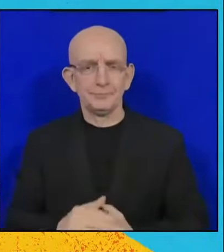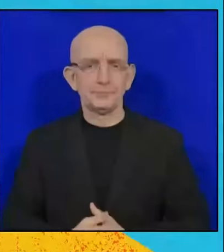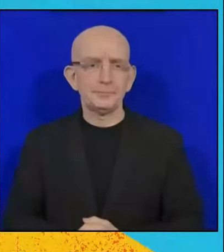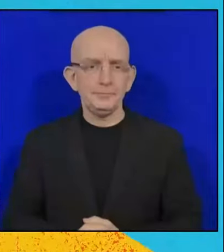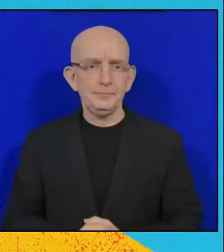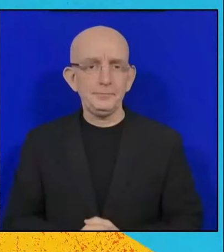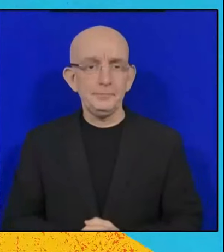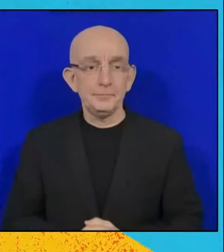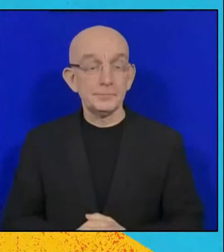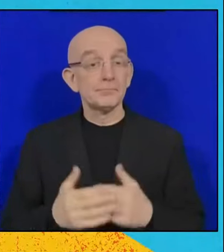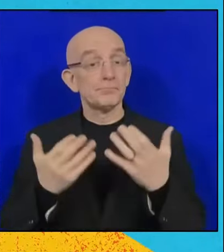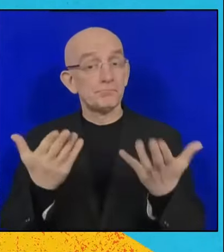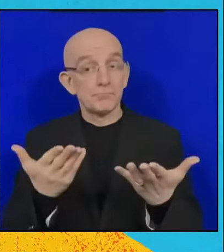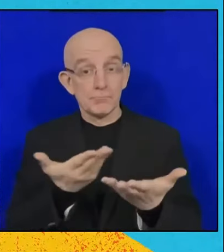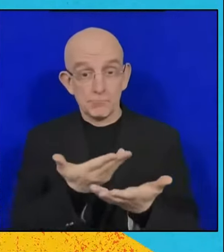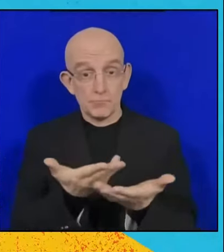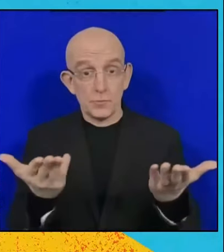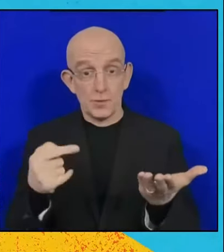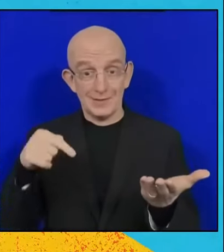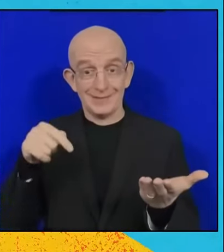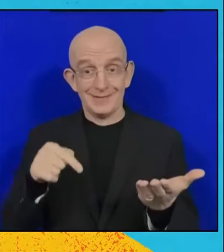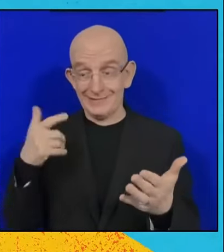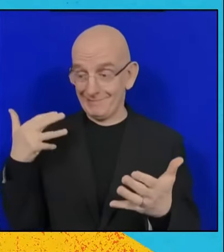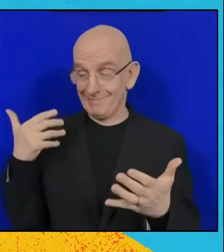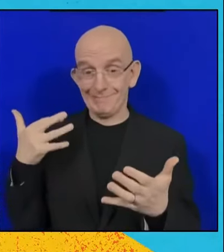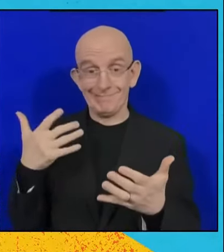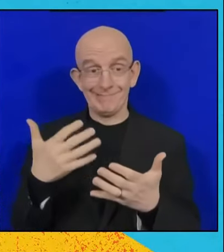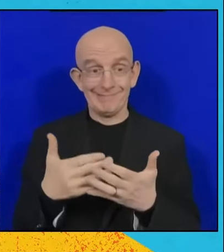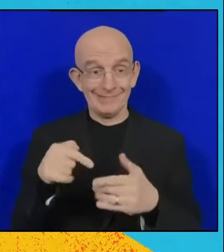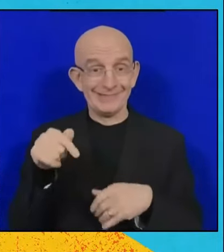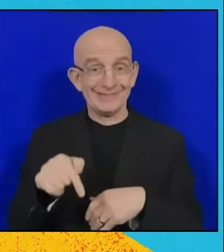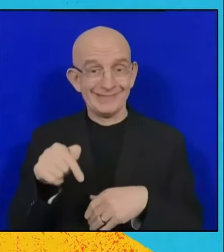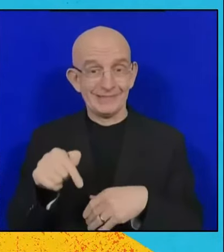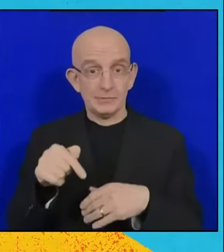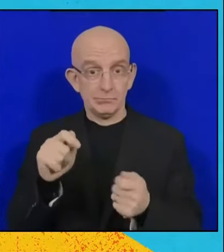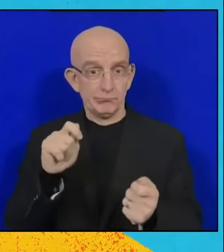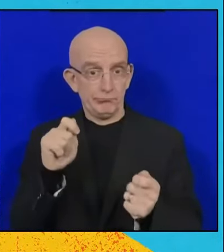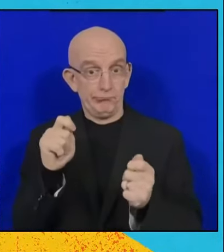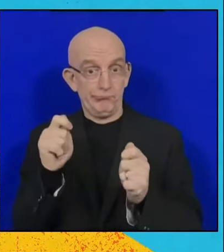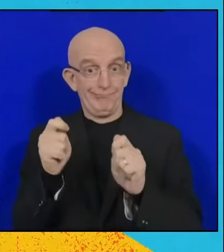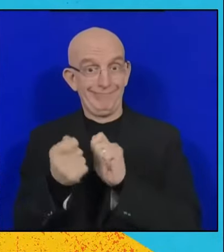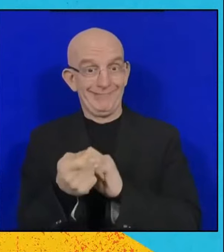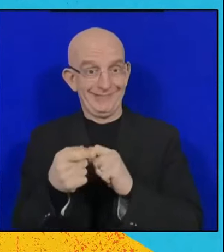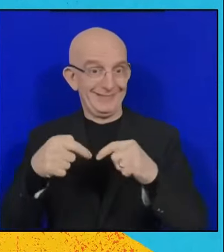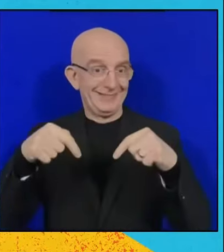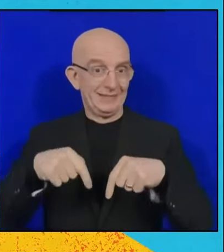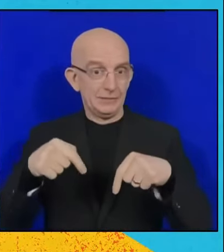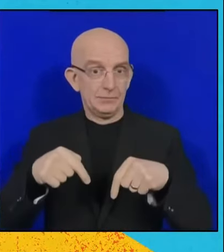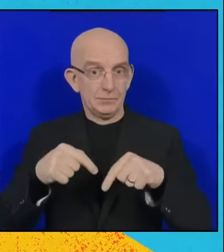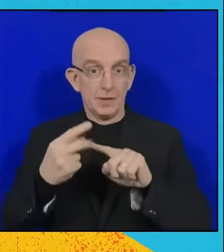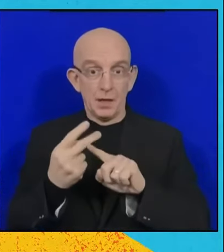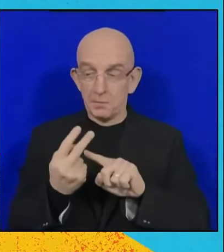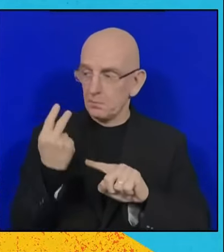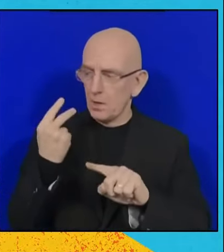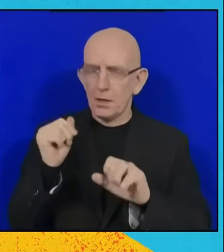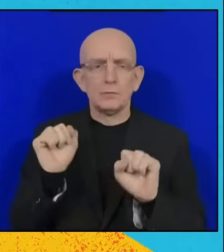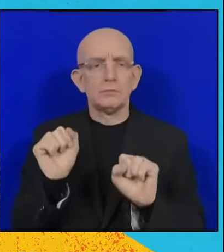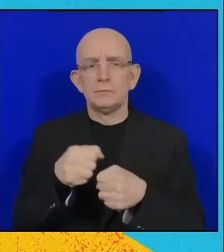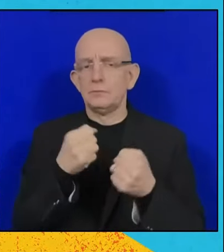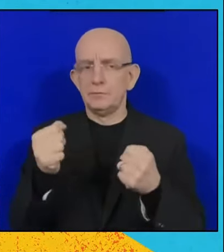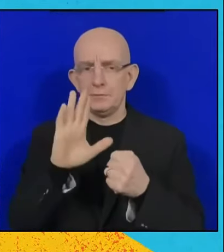points of no return. And in a sense, a moment of truth has come.